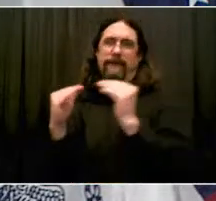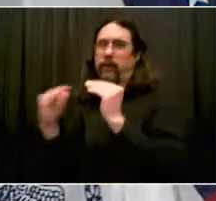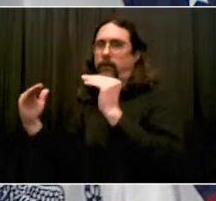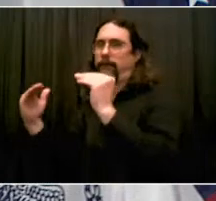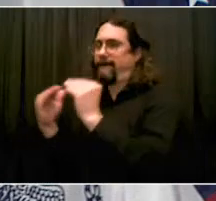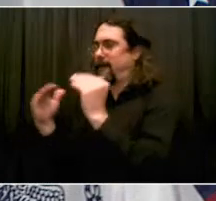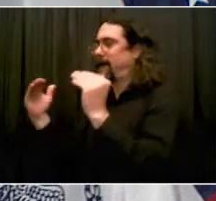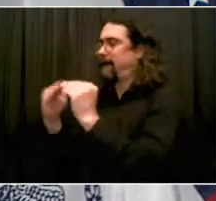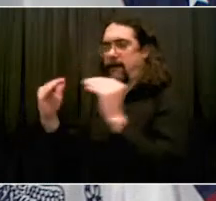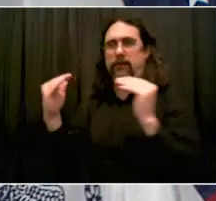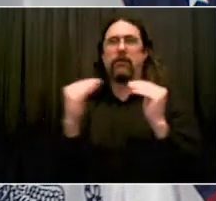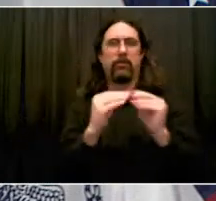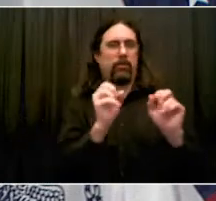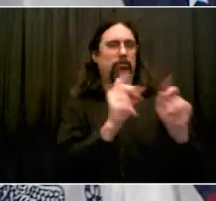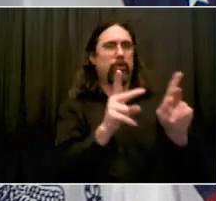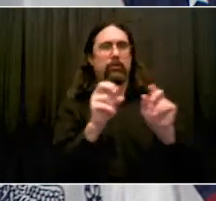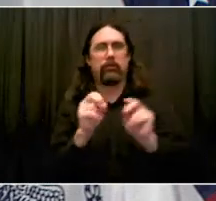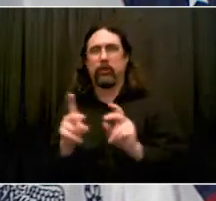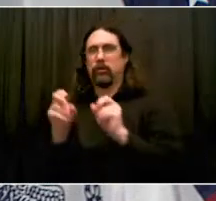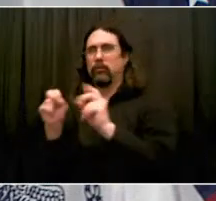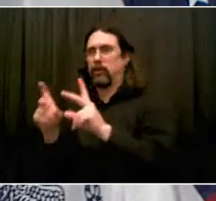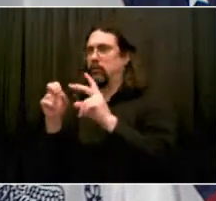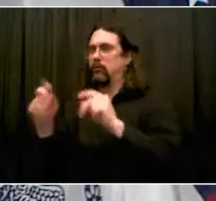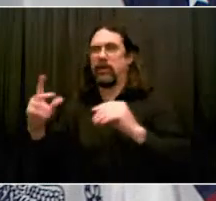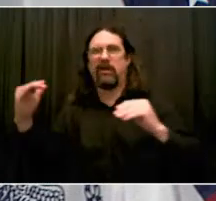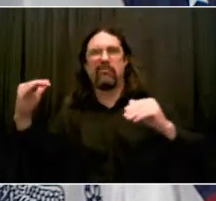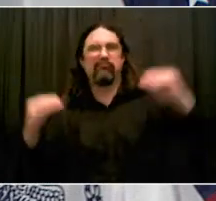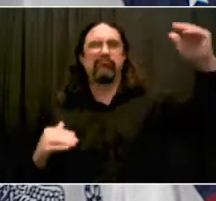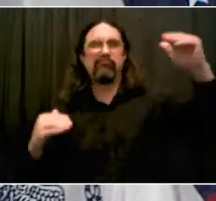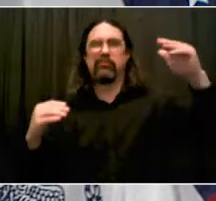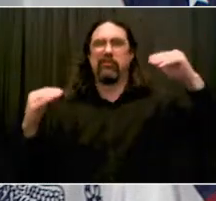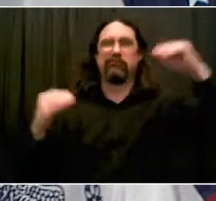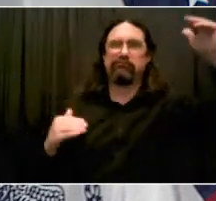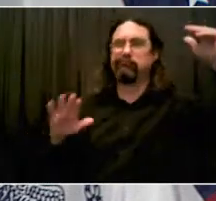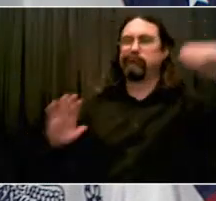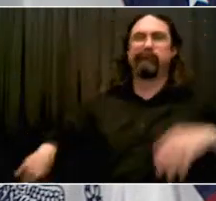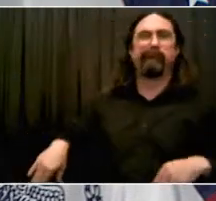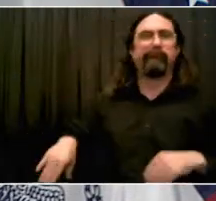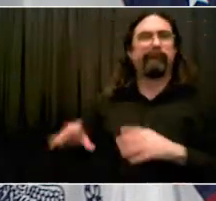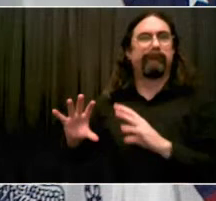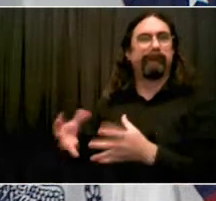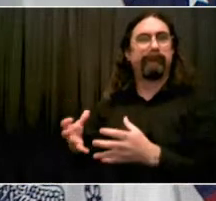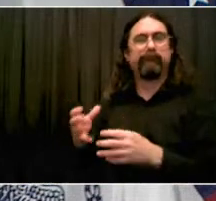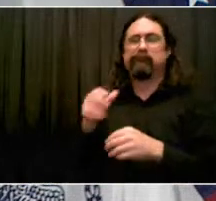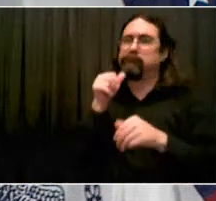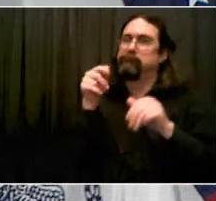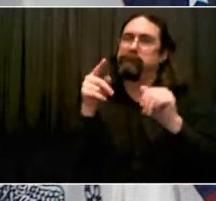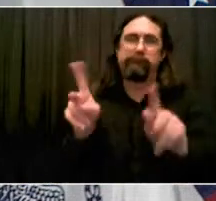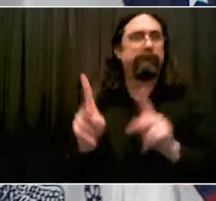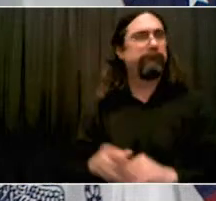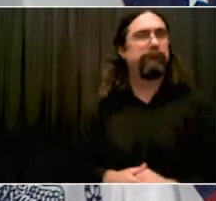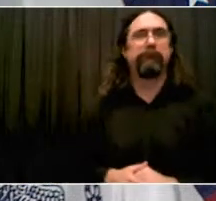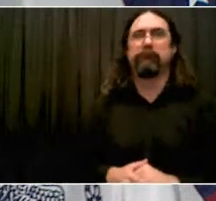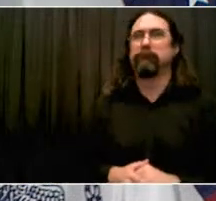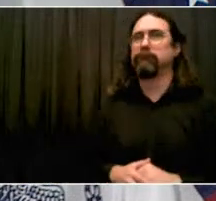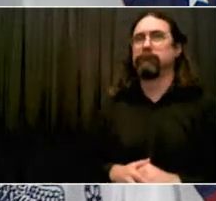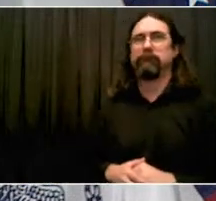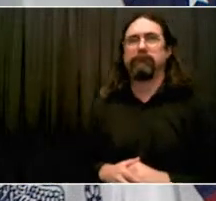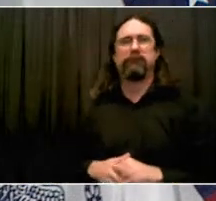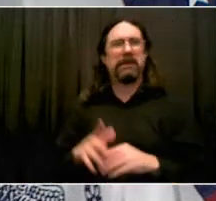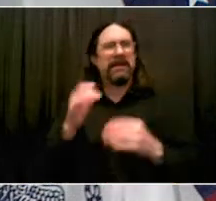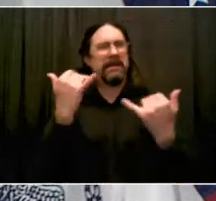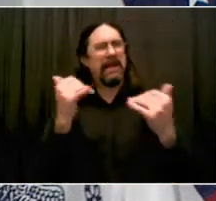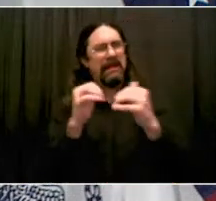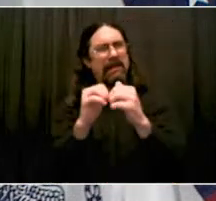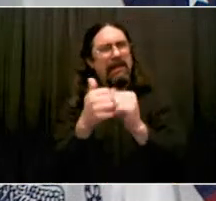beyond what we ever imagined. Now, here in this city, we did something very different